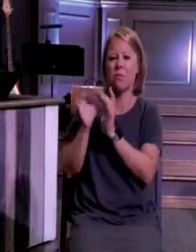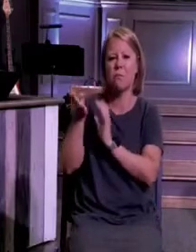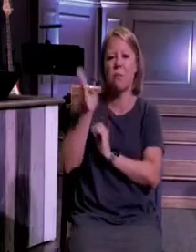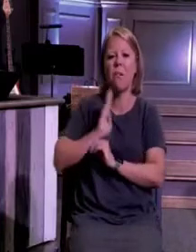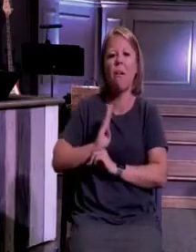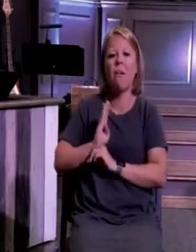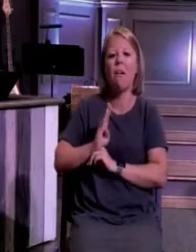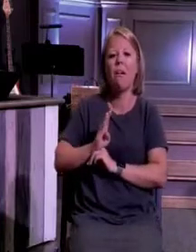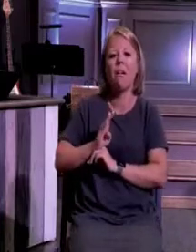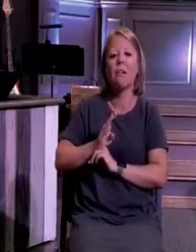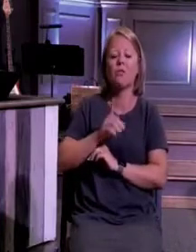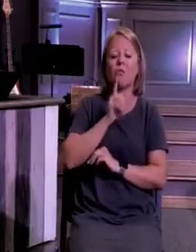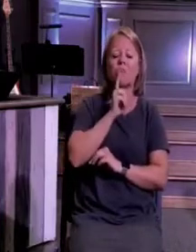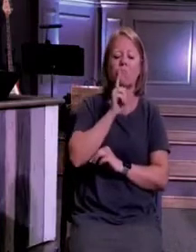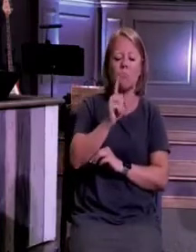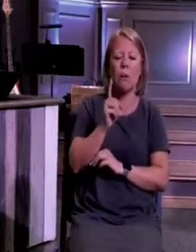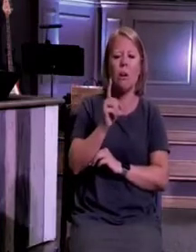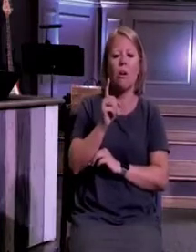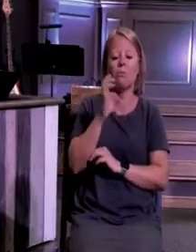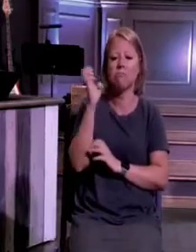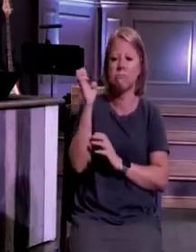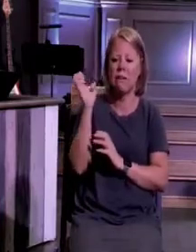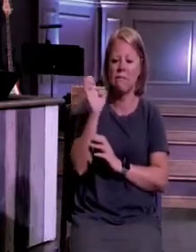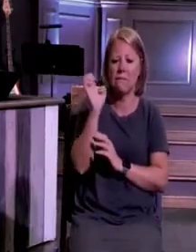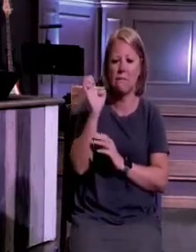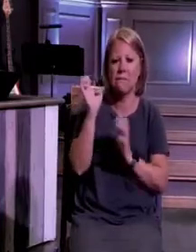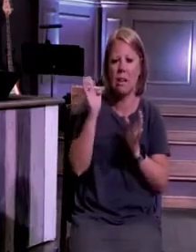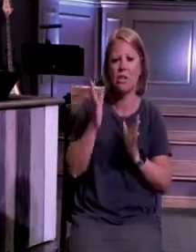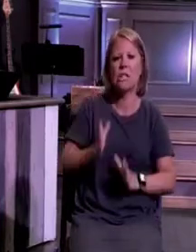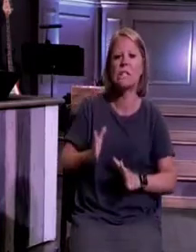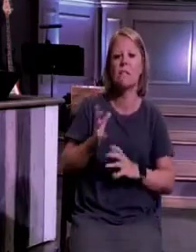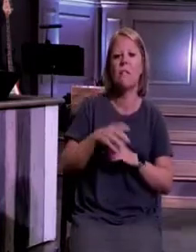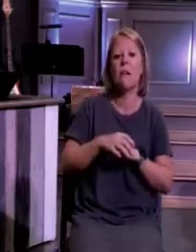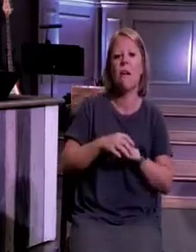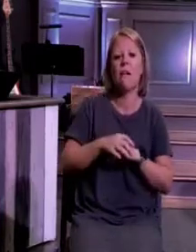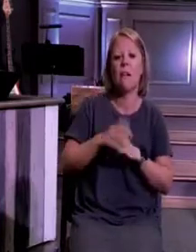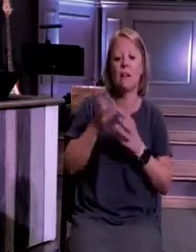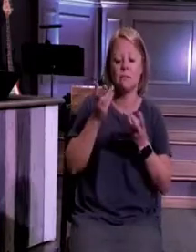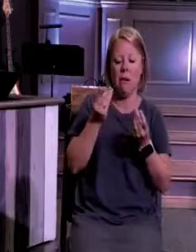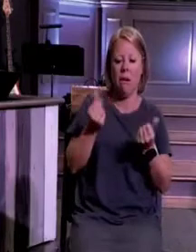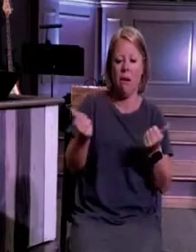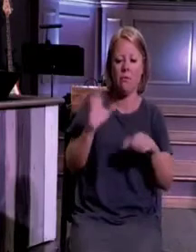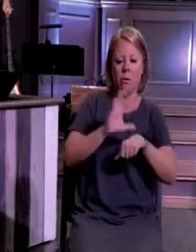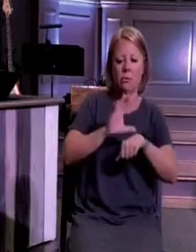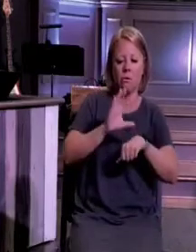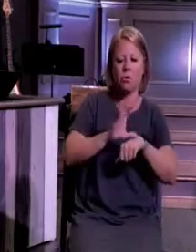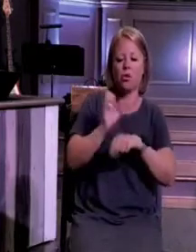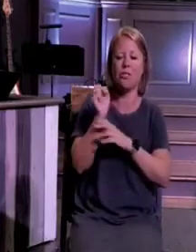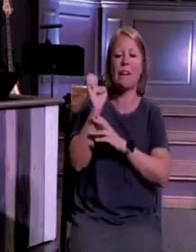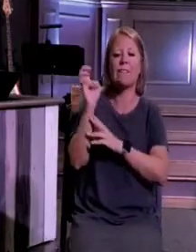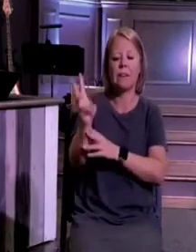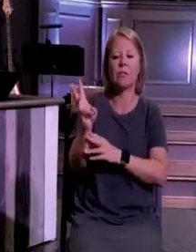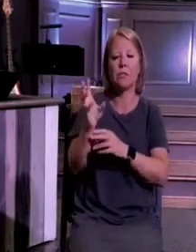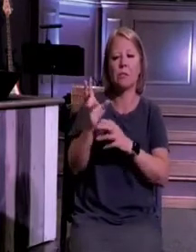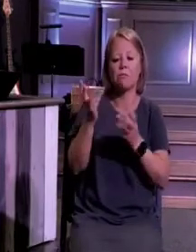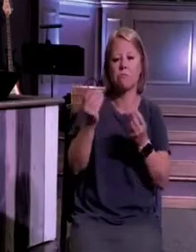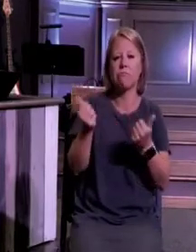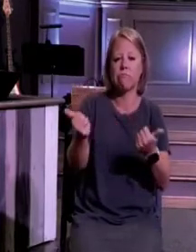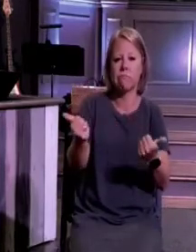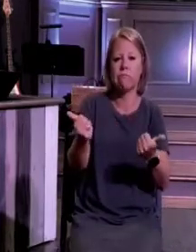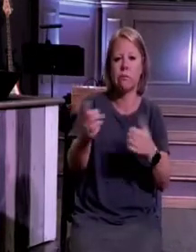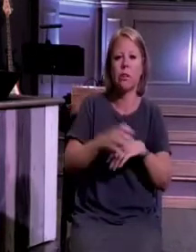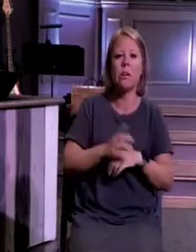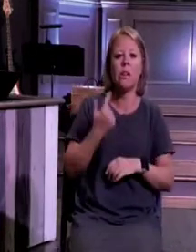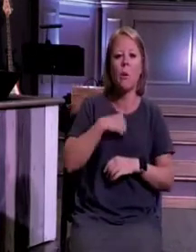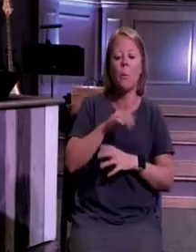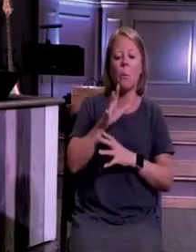mandate of real evangelism and discipleship has evaporated out of the church of the living God, only to find out that we